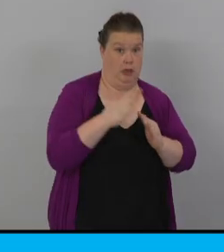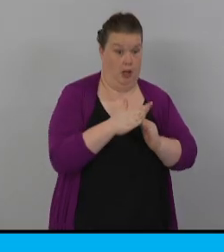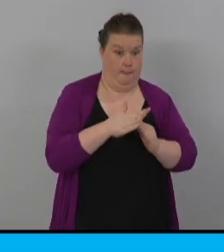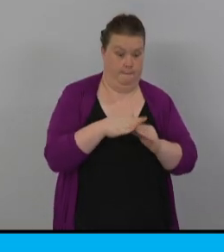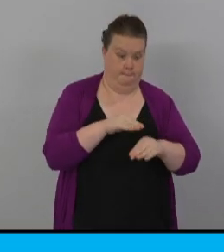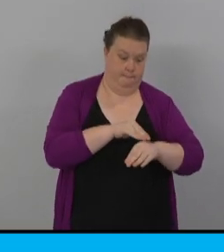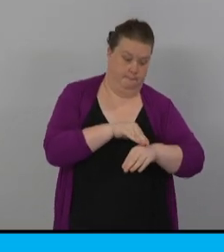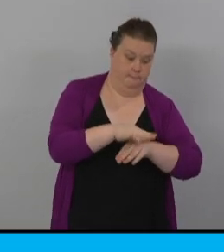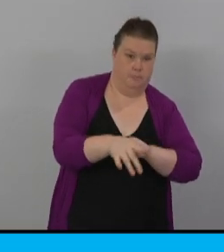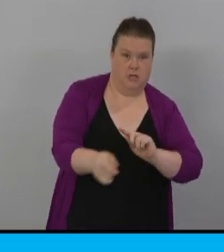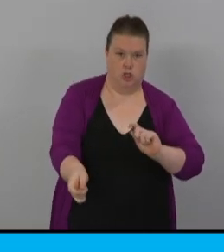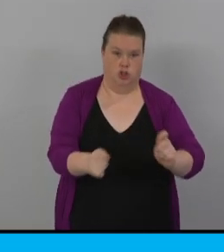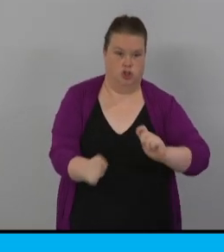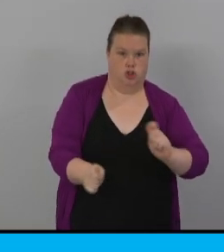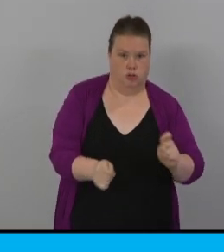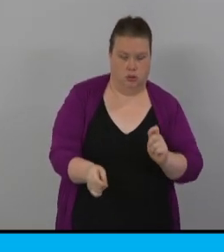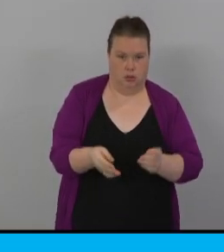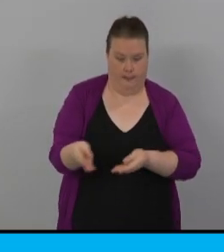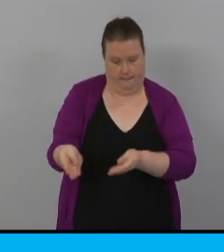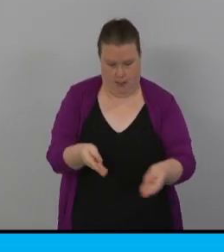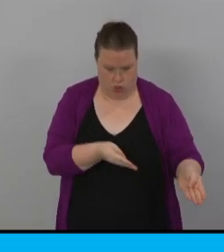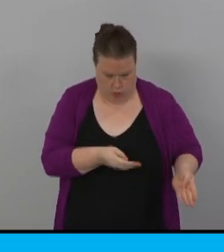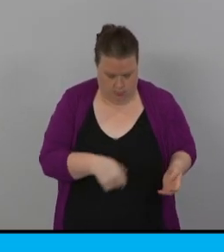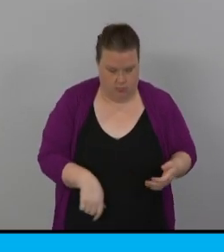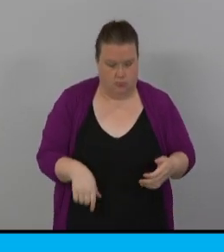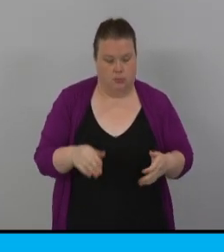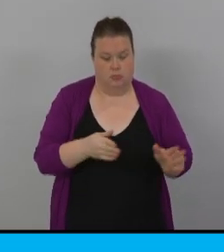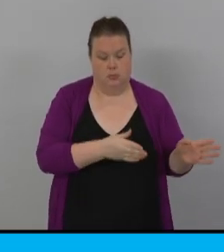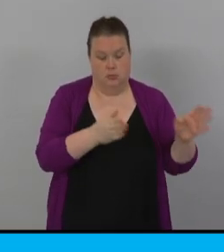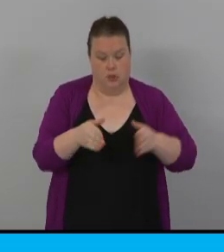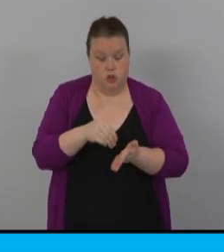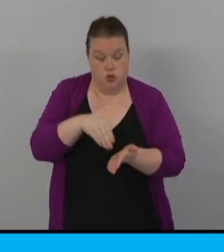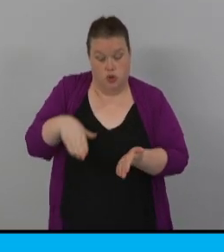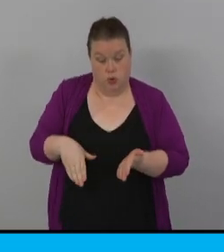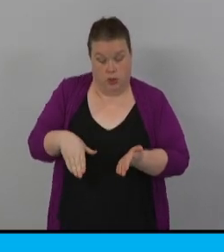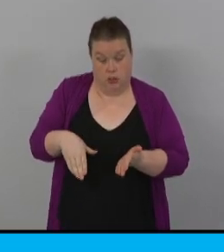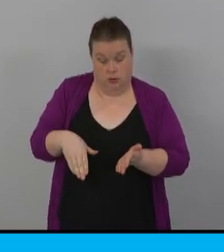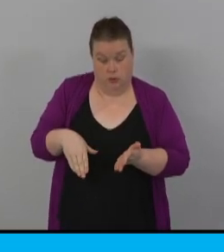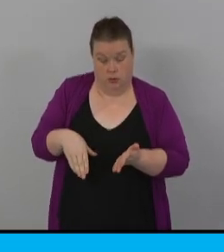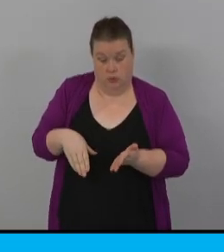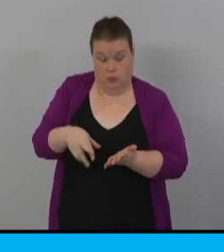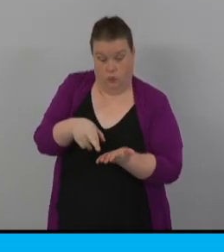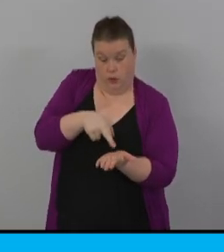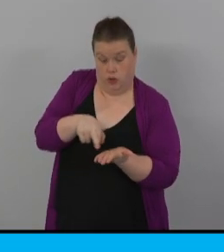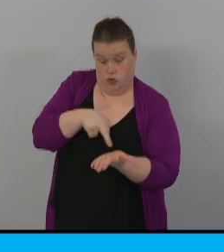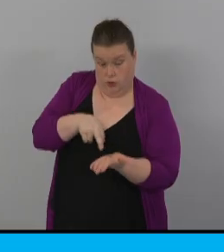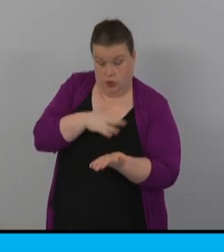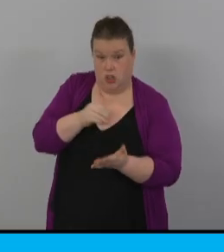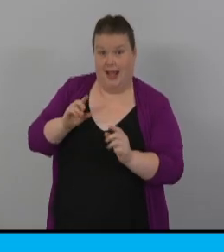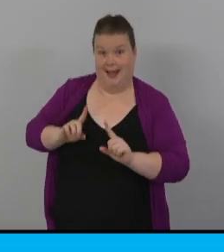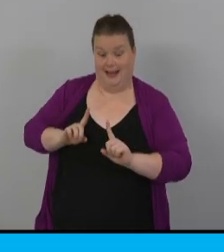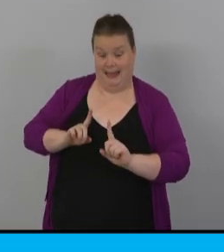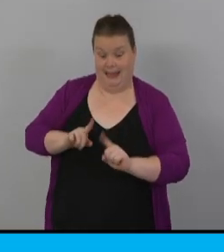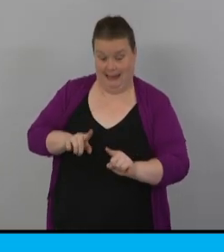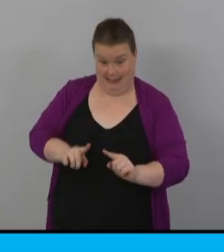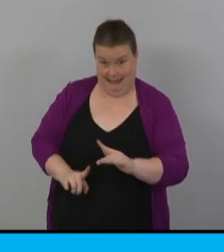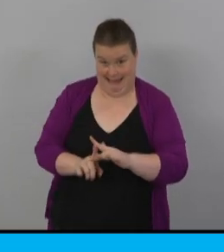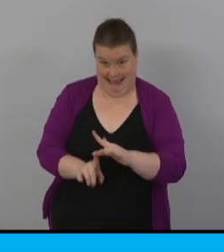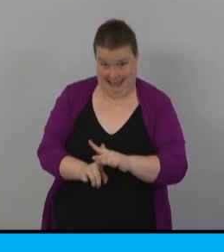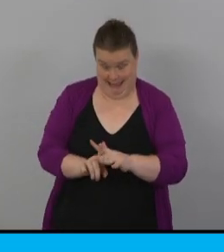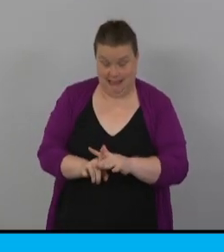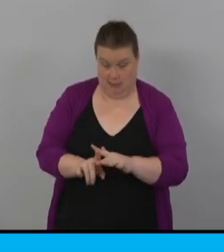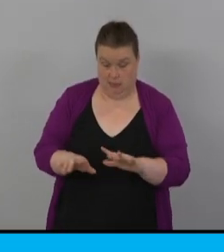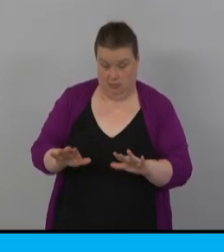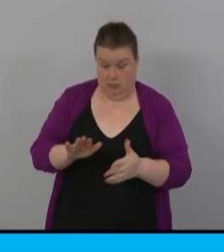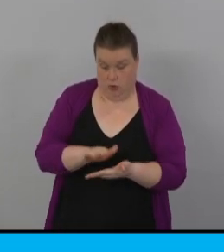year. Student enrollment and attendance, our property values and tax rates, and property values